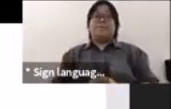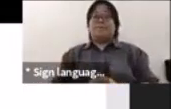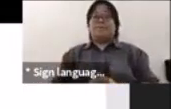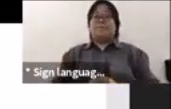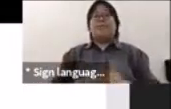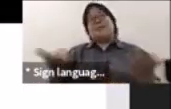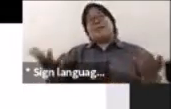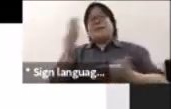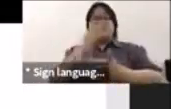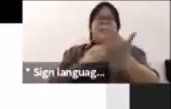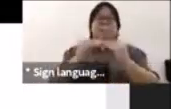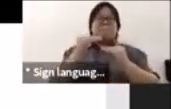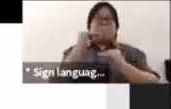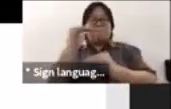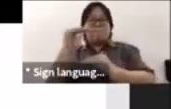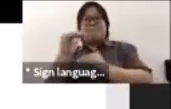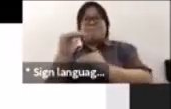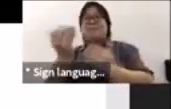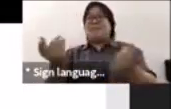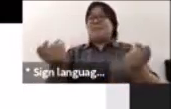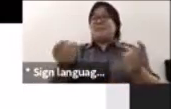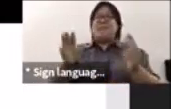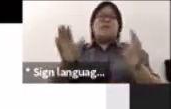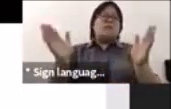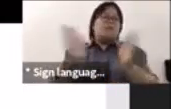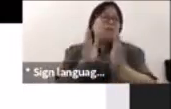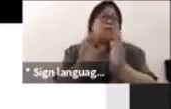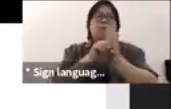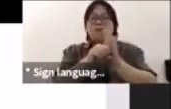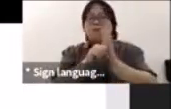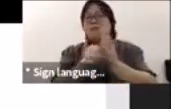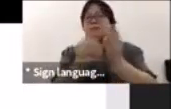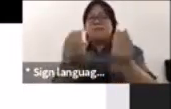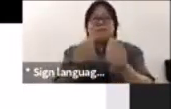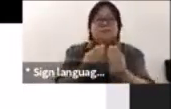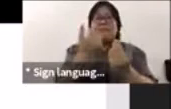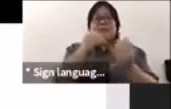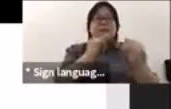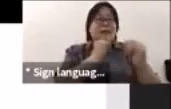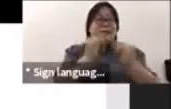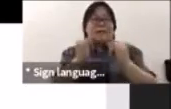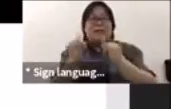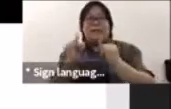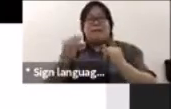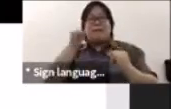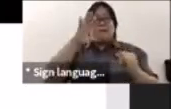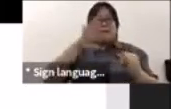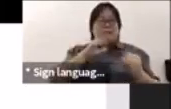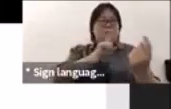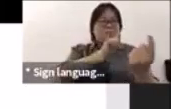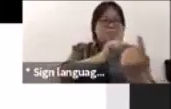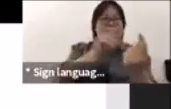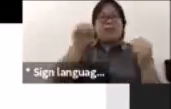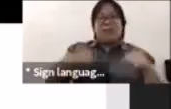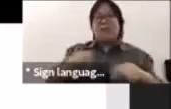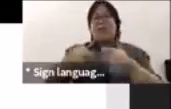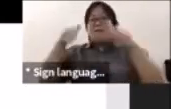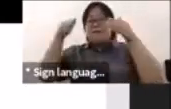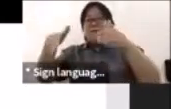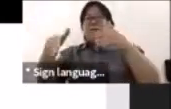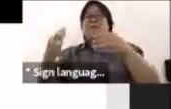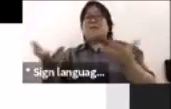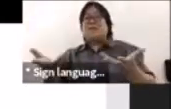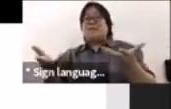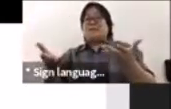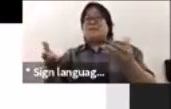some limitations, like we had a small sample and response bias because I interview as a female interviewer and the study focused on overall coping of